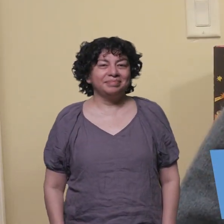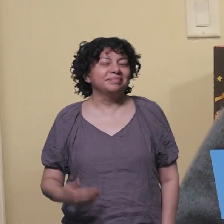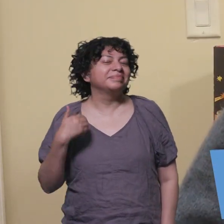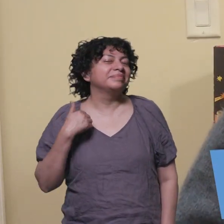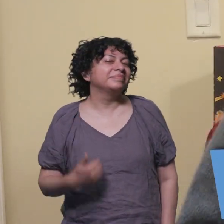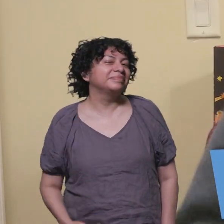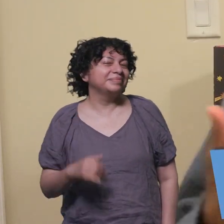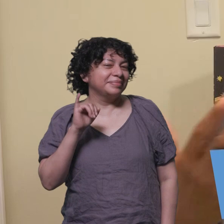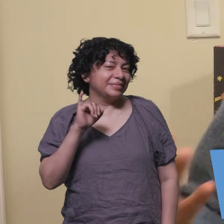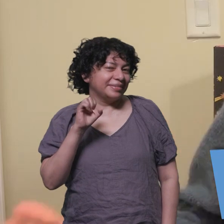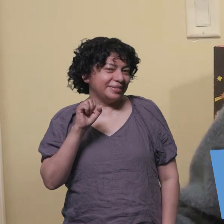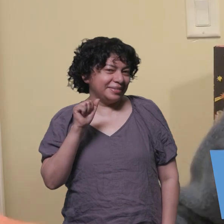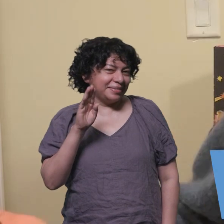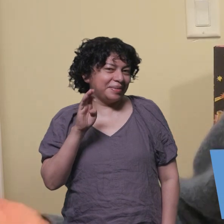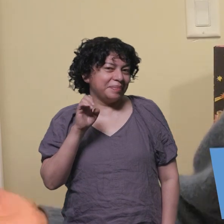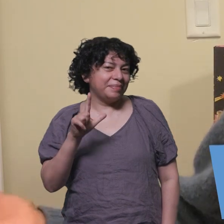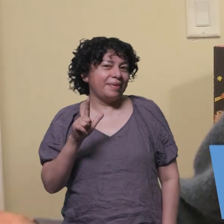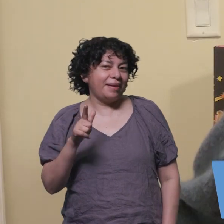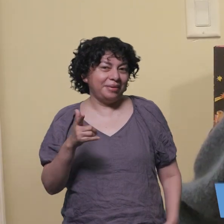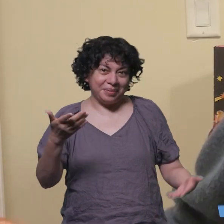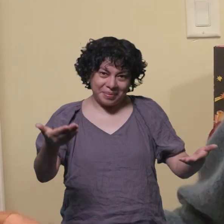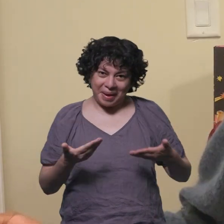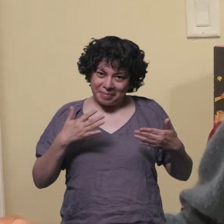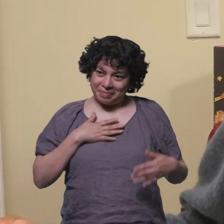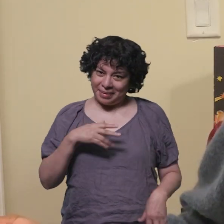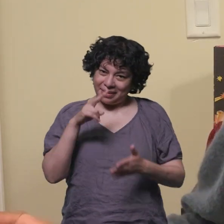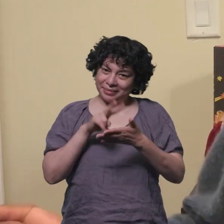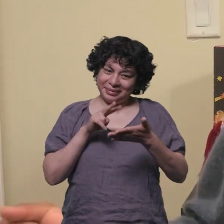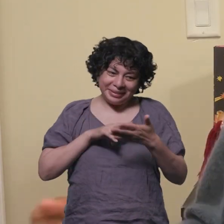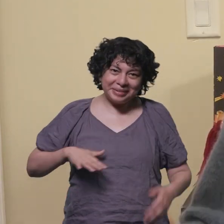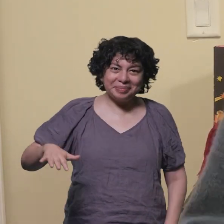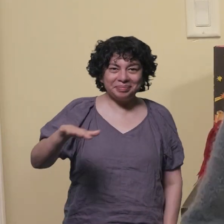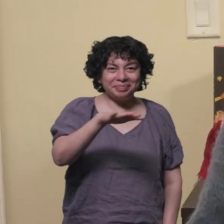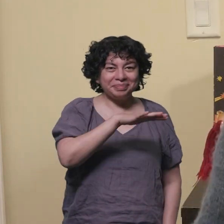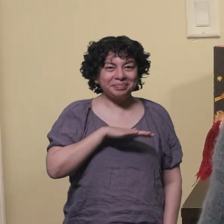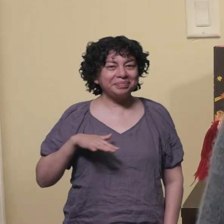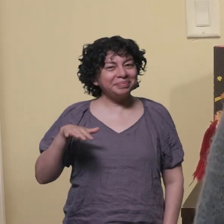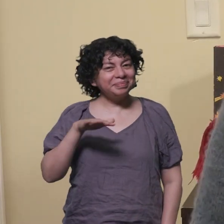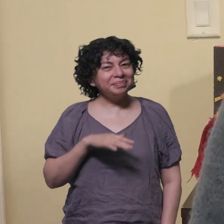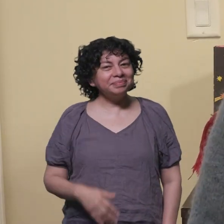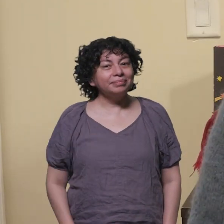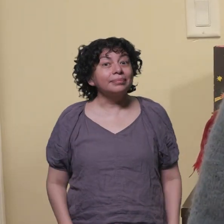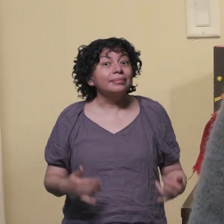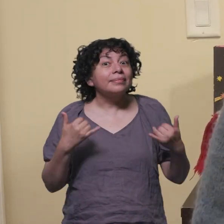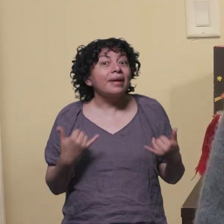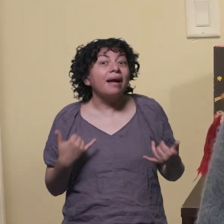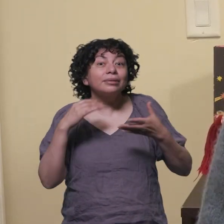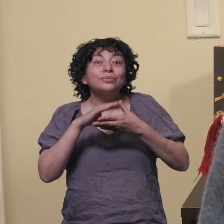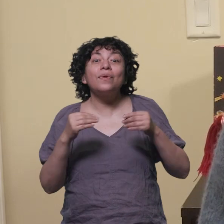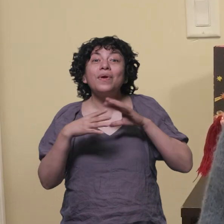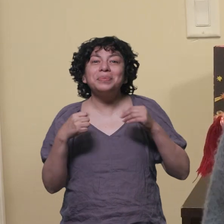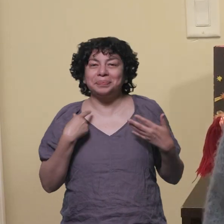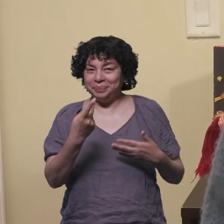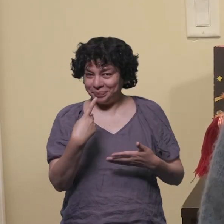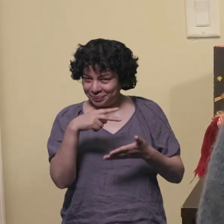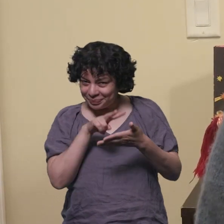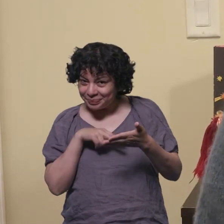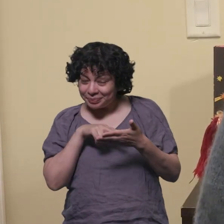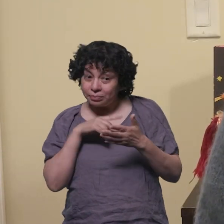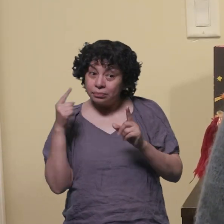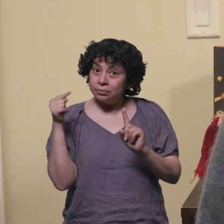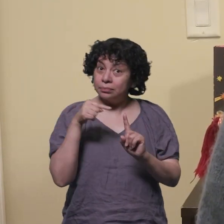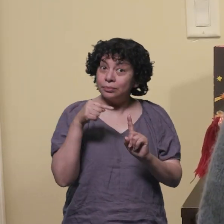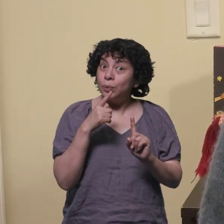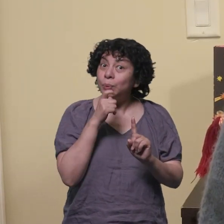it's Isabel, and welcome to my Reading Nook. Today we're going to be reading a story about a